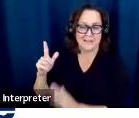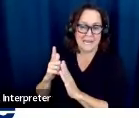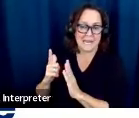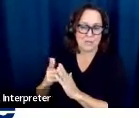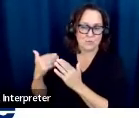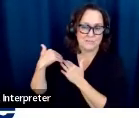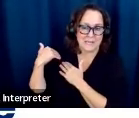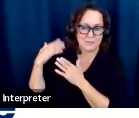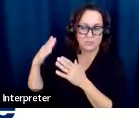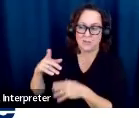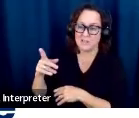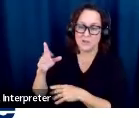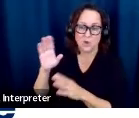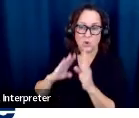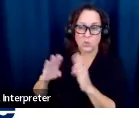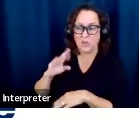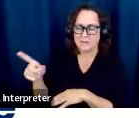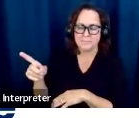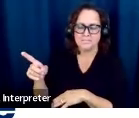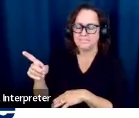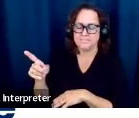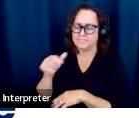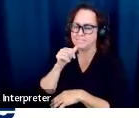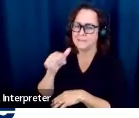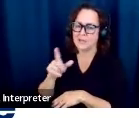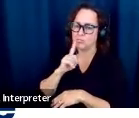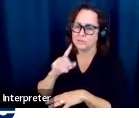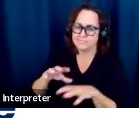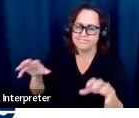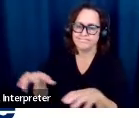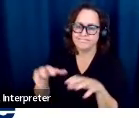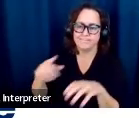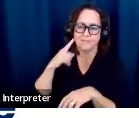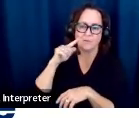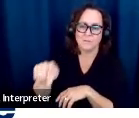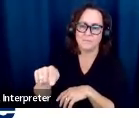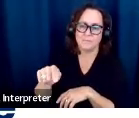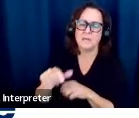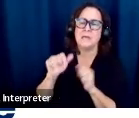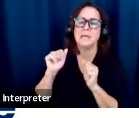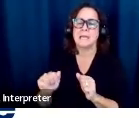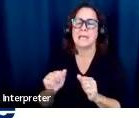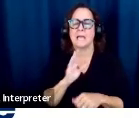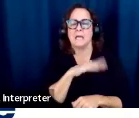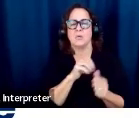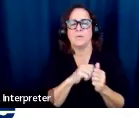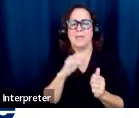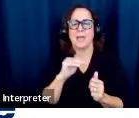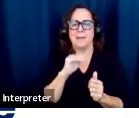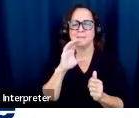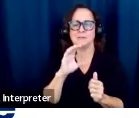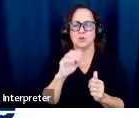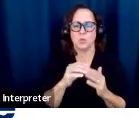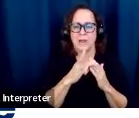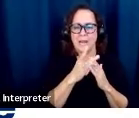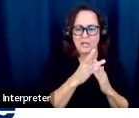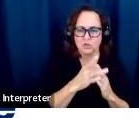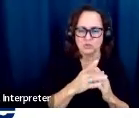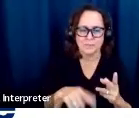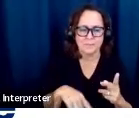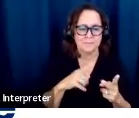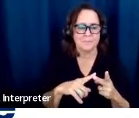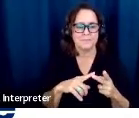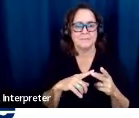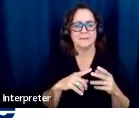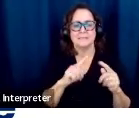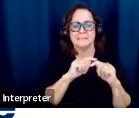that individual is not acting in the best interest of the participant, they can speak with the MCO leadership, with MCO interdisciplinary teams, or